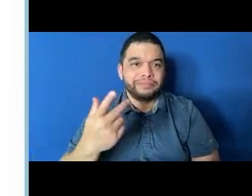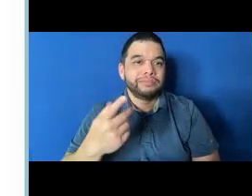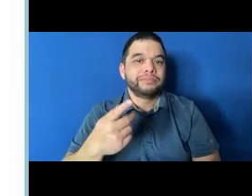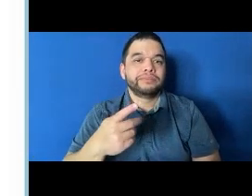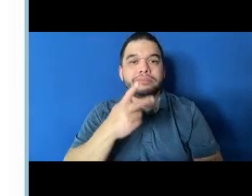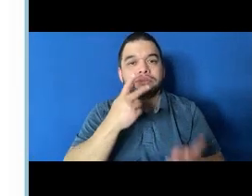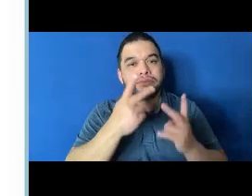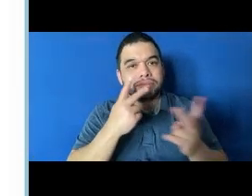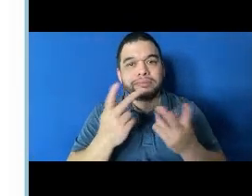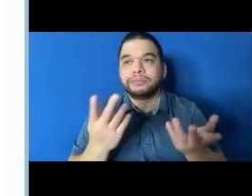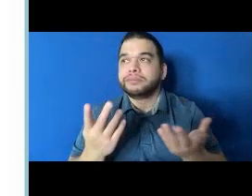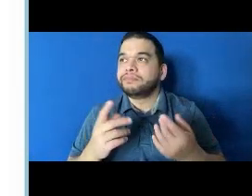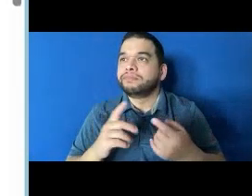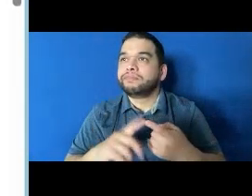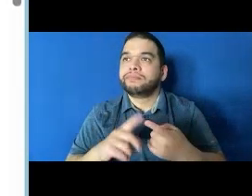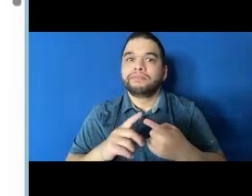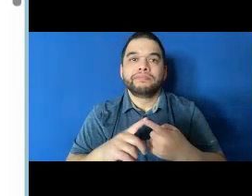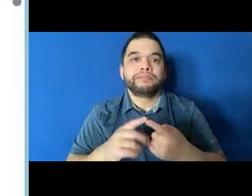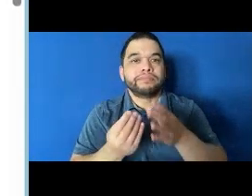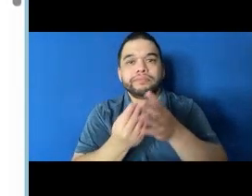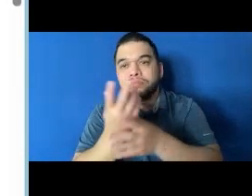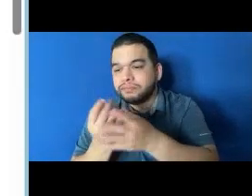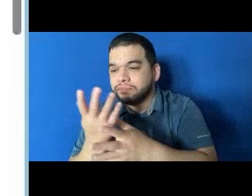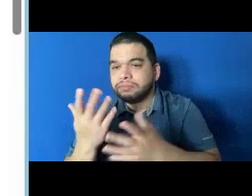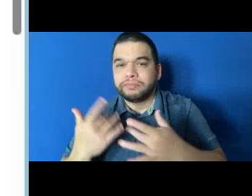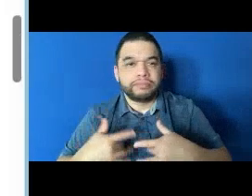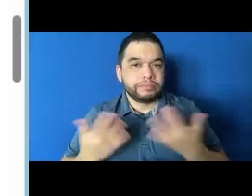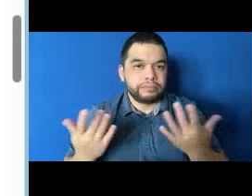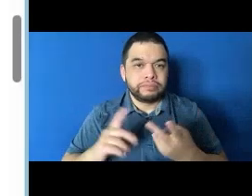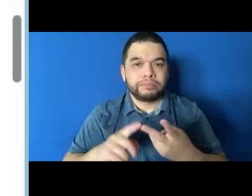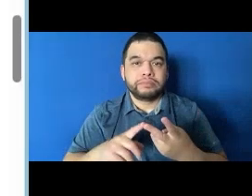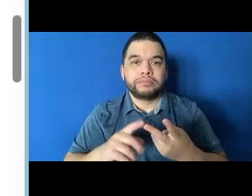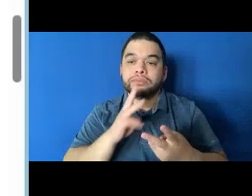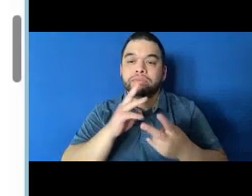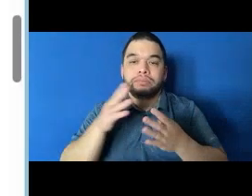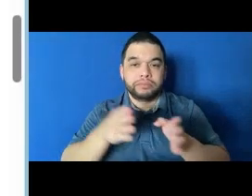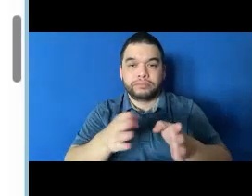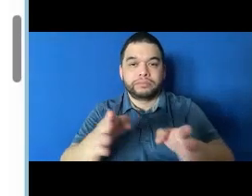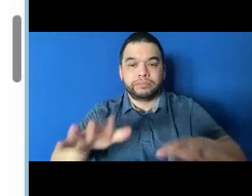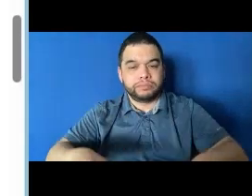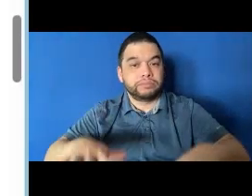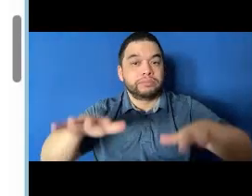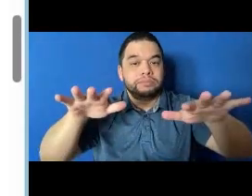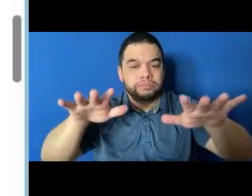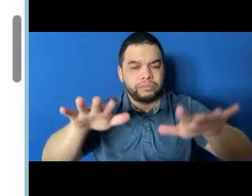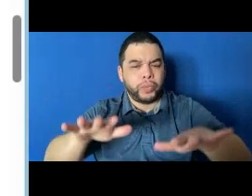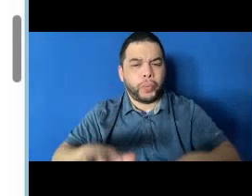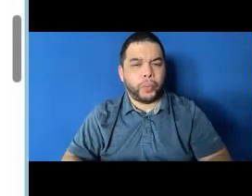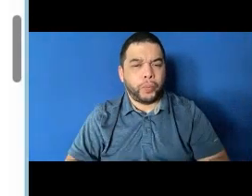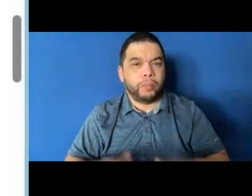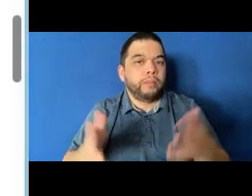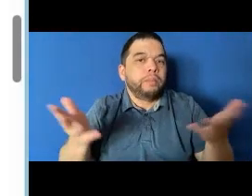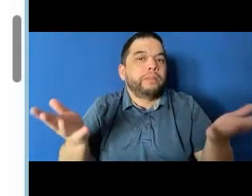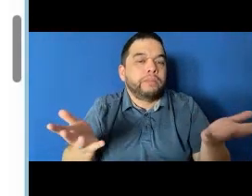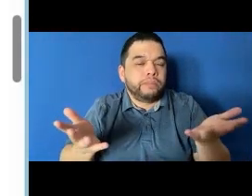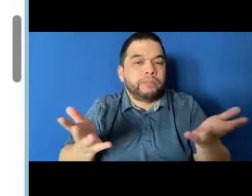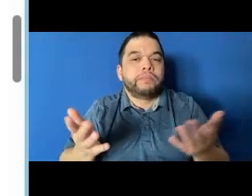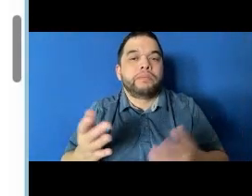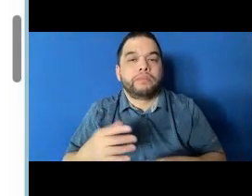the vegetation conditions, and how could you find the river levels, and a report that we